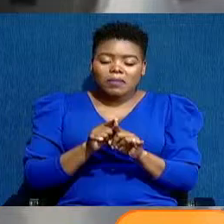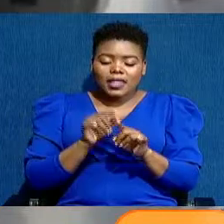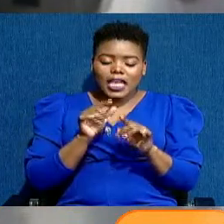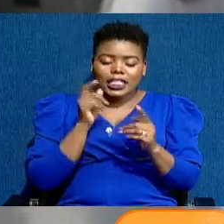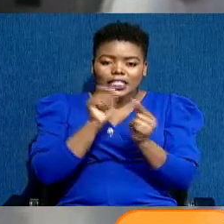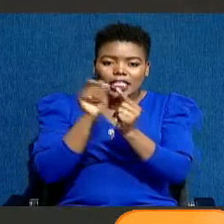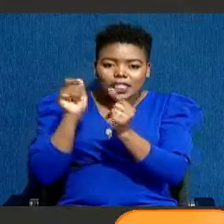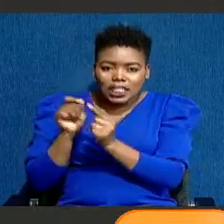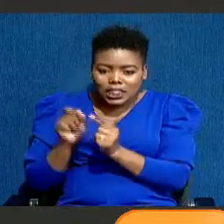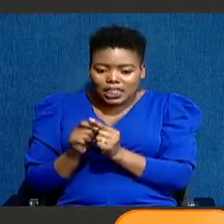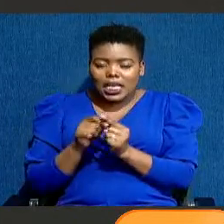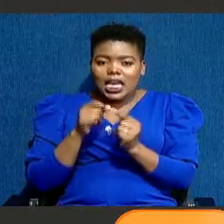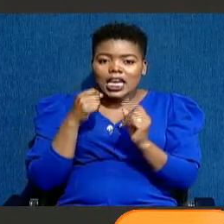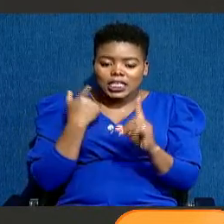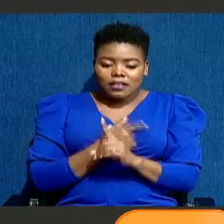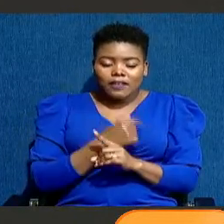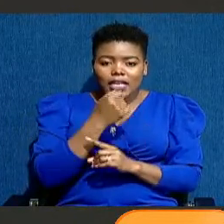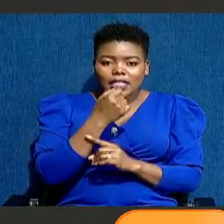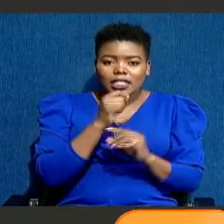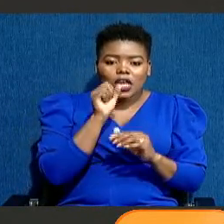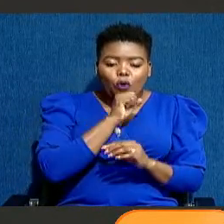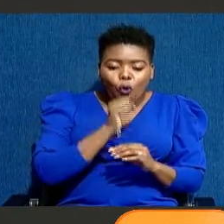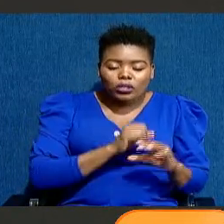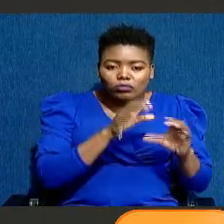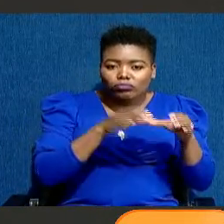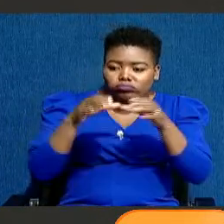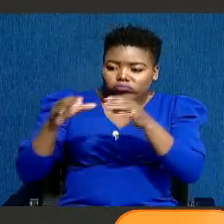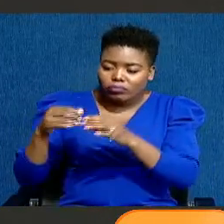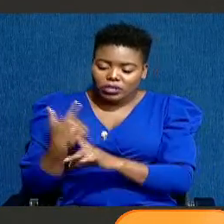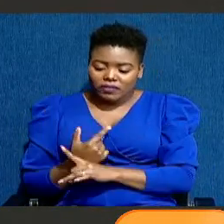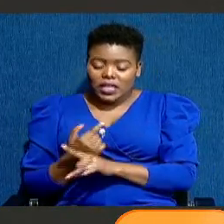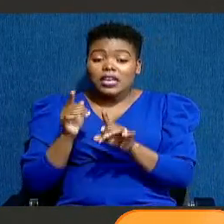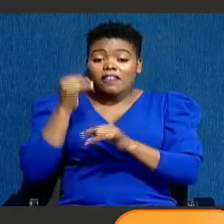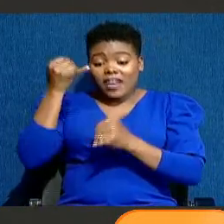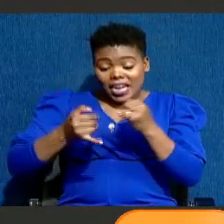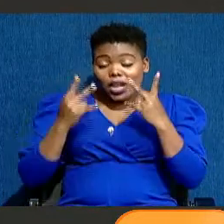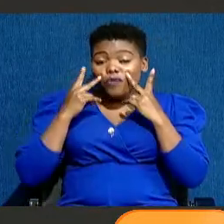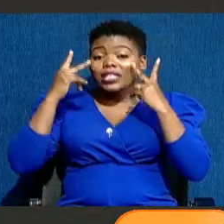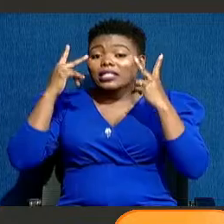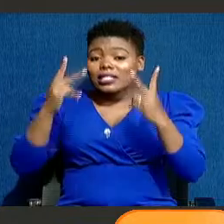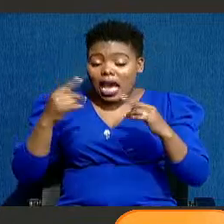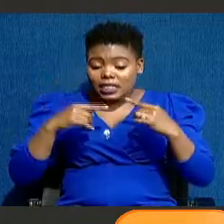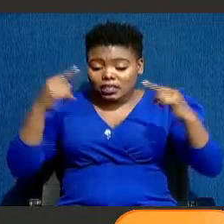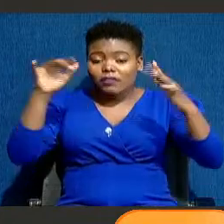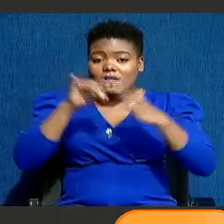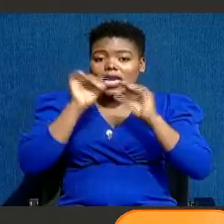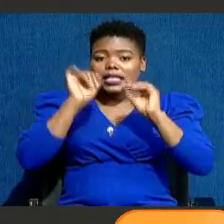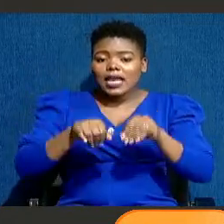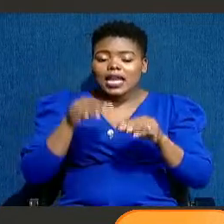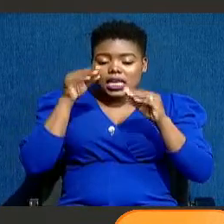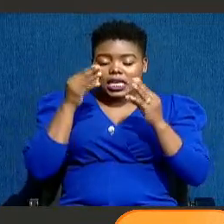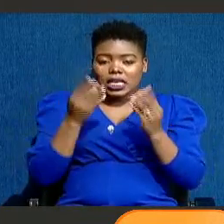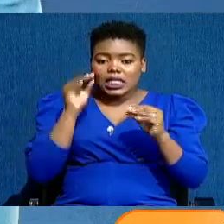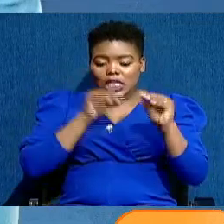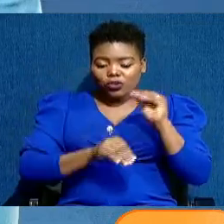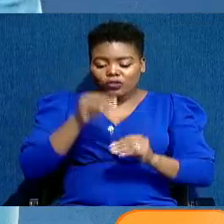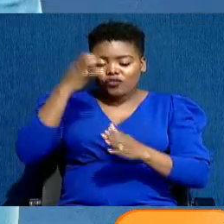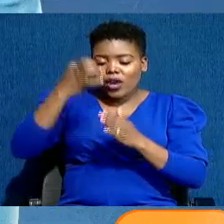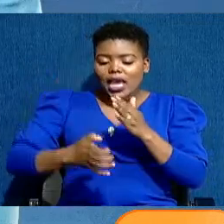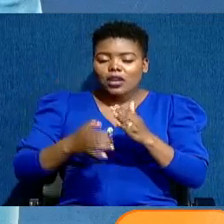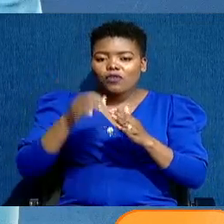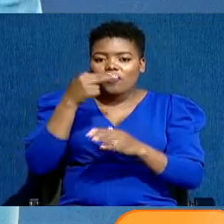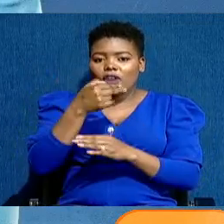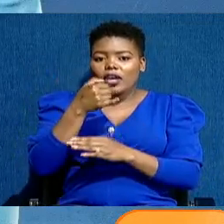and genders. Finally, we are seeing a breakthrough that can easily contribute to end of HIV.